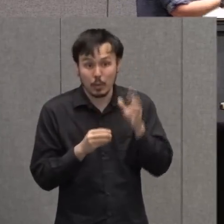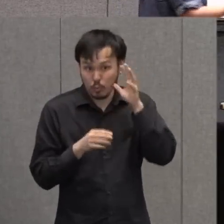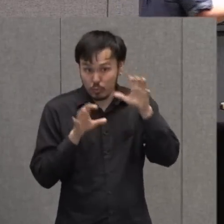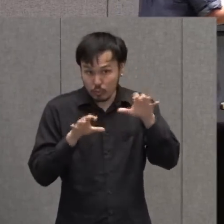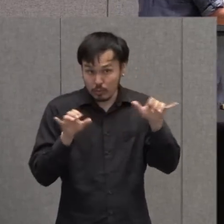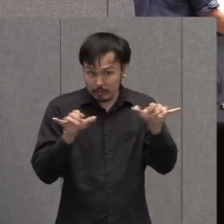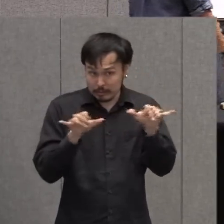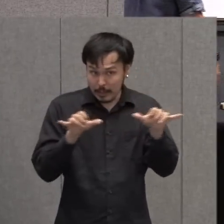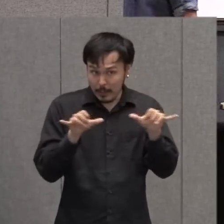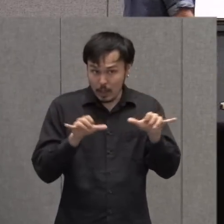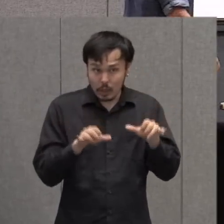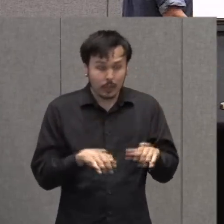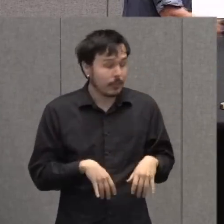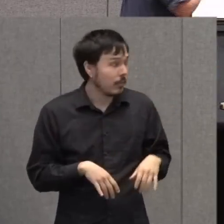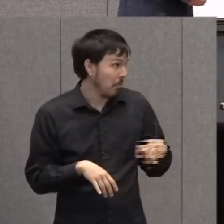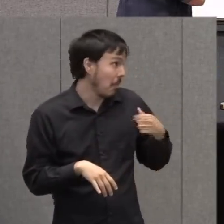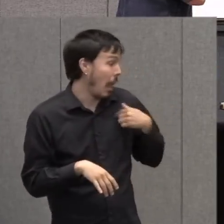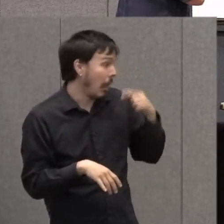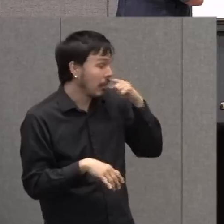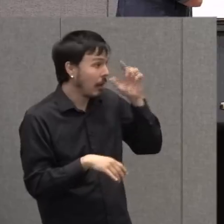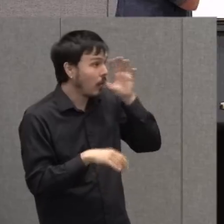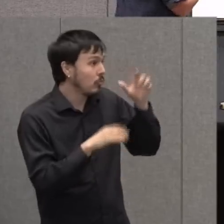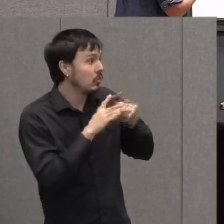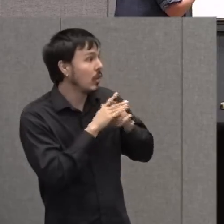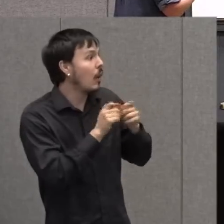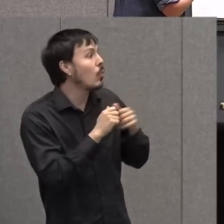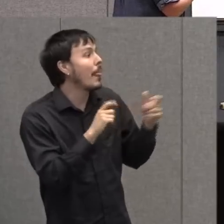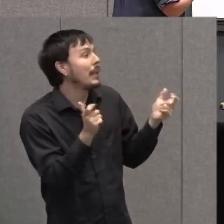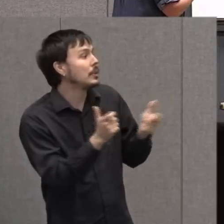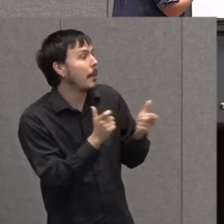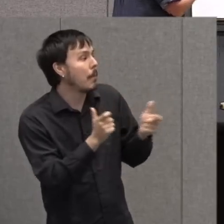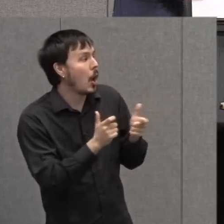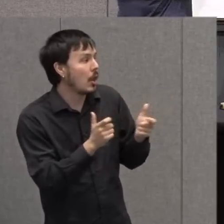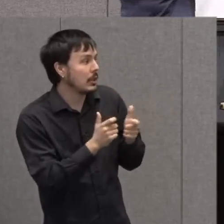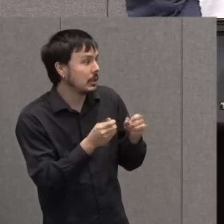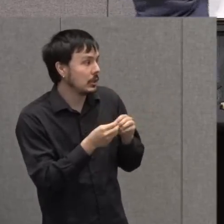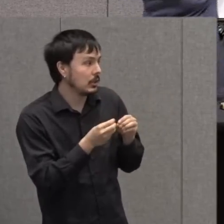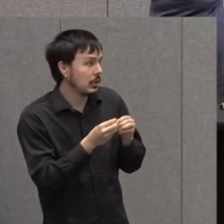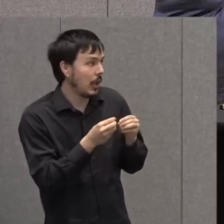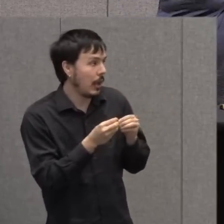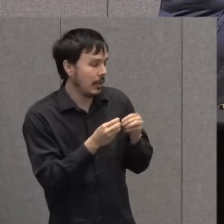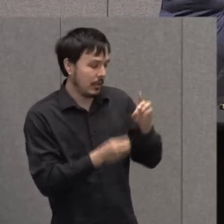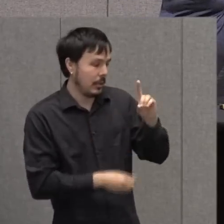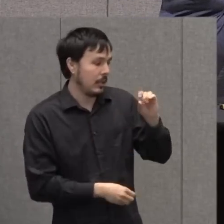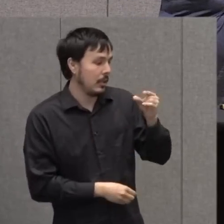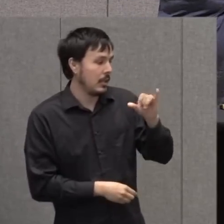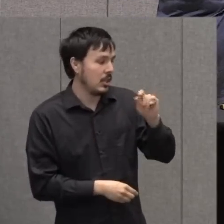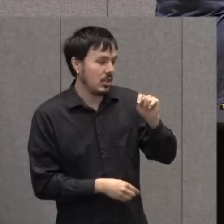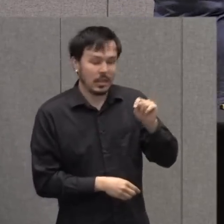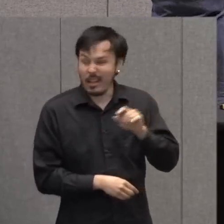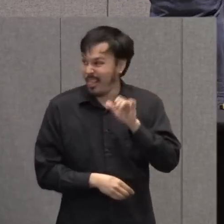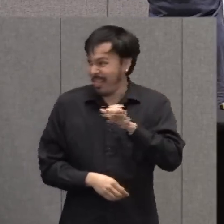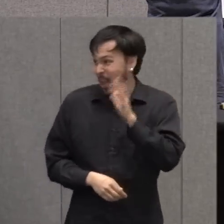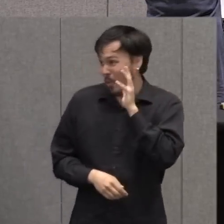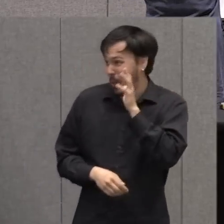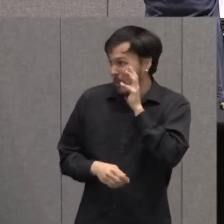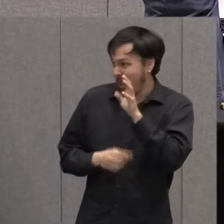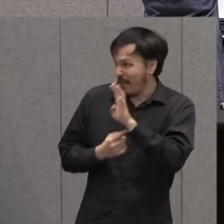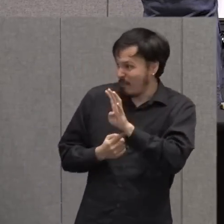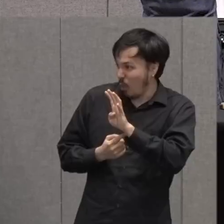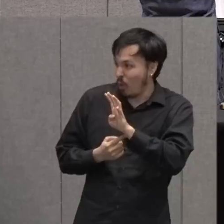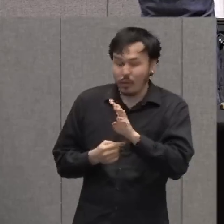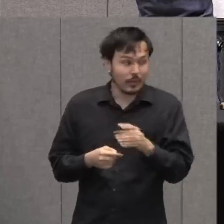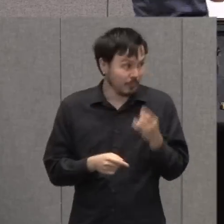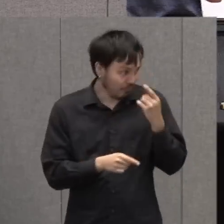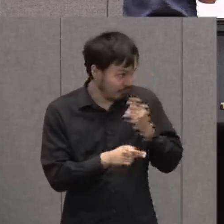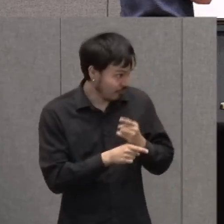smallest? I would start with the smallest, or the one that's the least. So that would be the 4. That would be the 4. So we're going to move that over